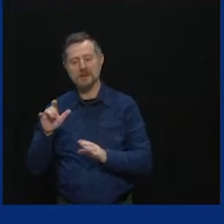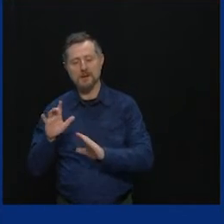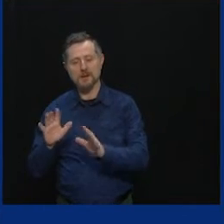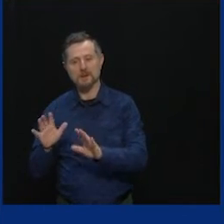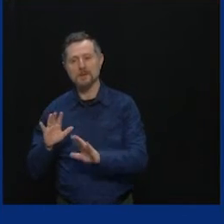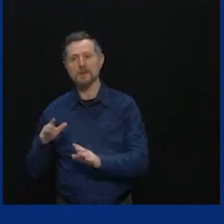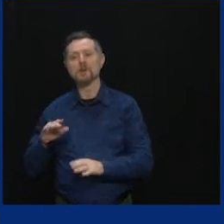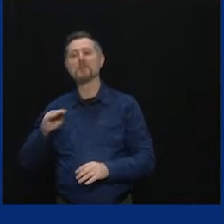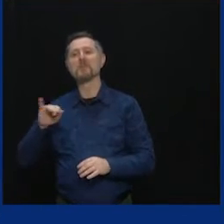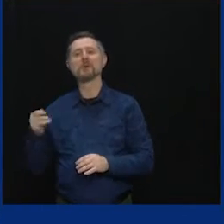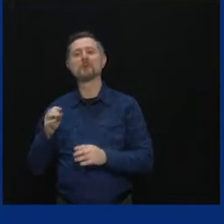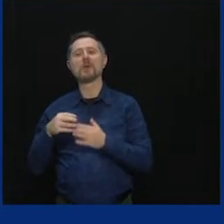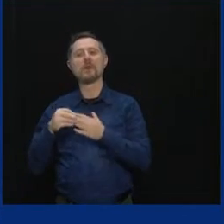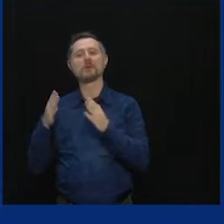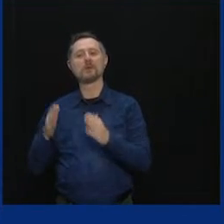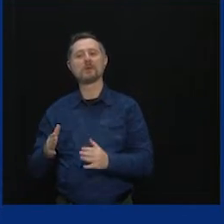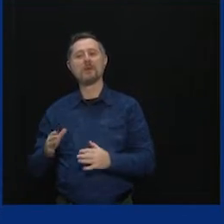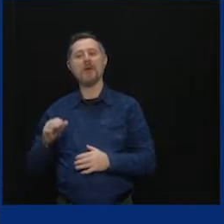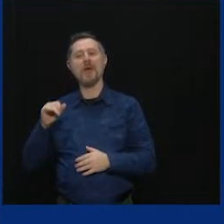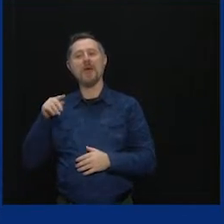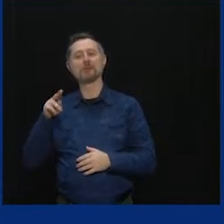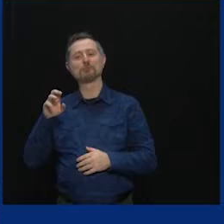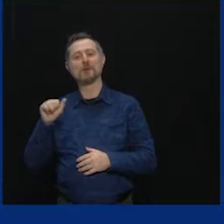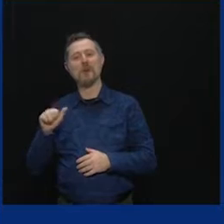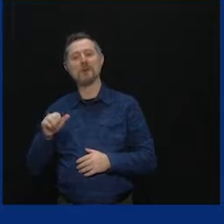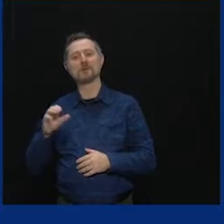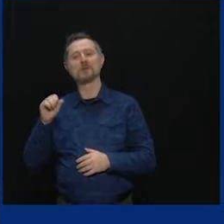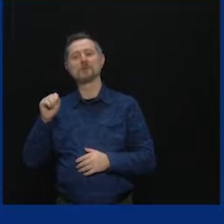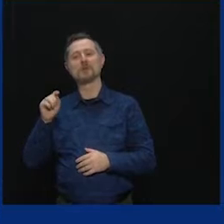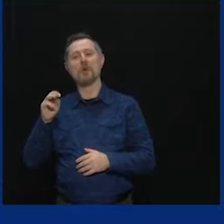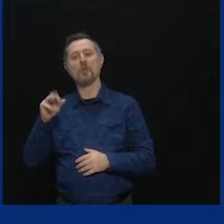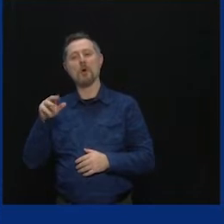Majority Leader Andrea Stewart-Cousins of the New York State Senate.